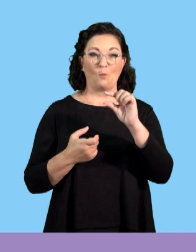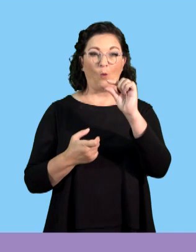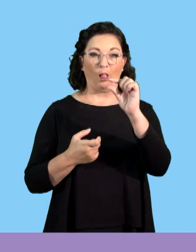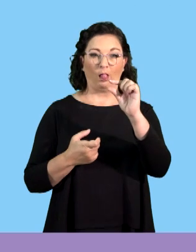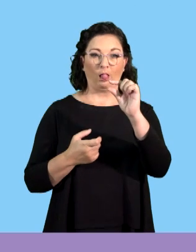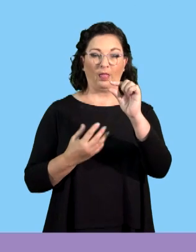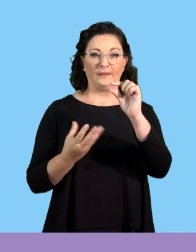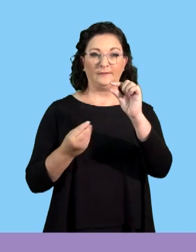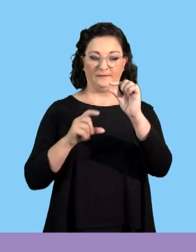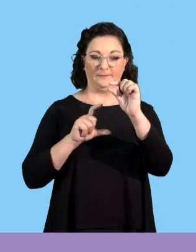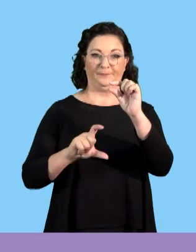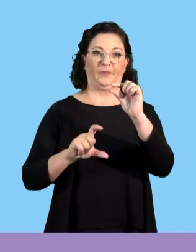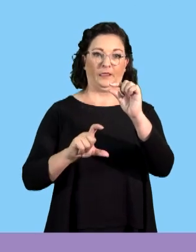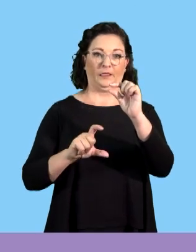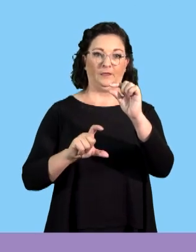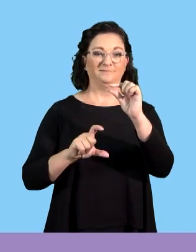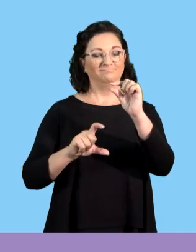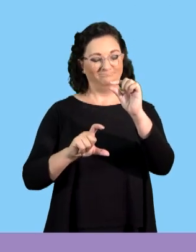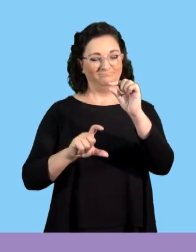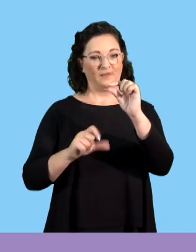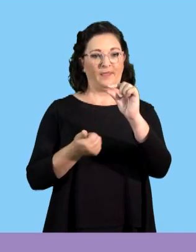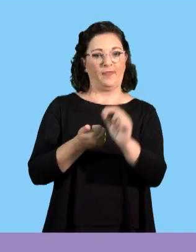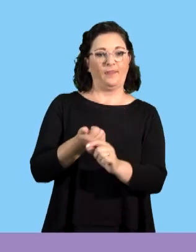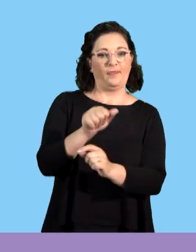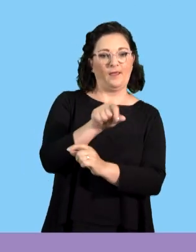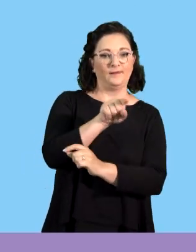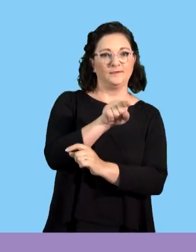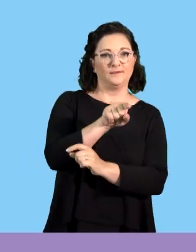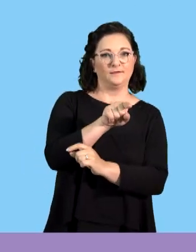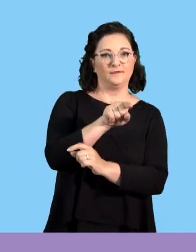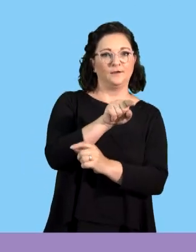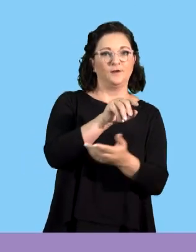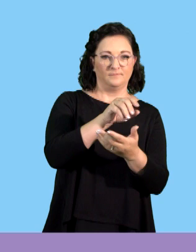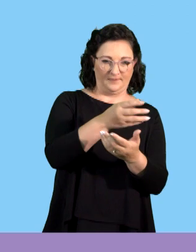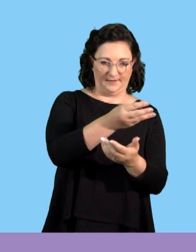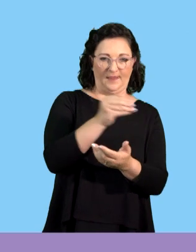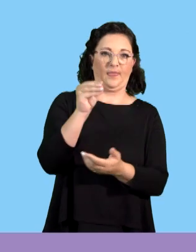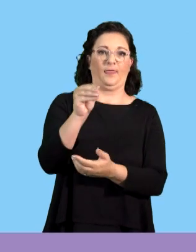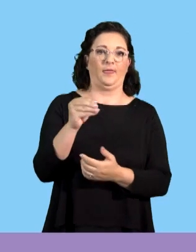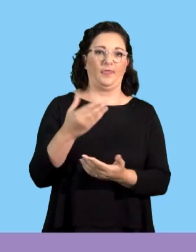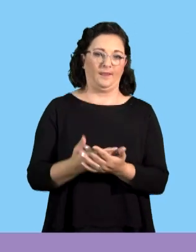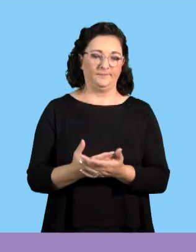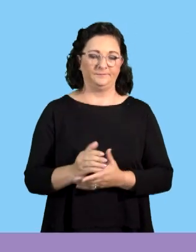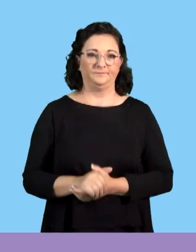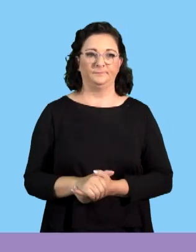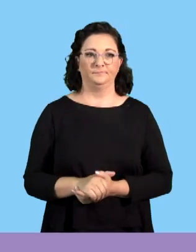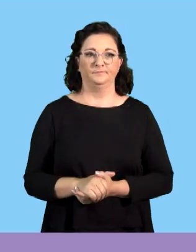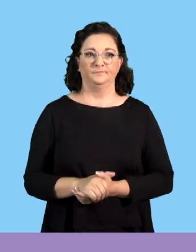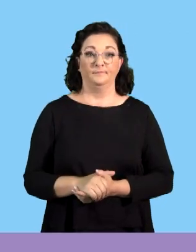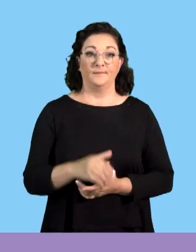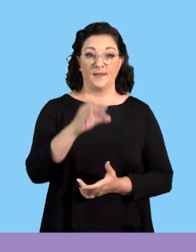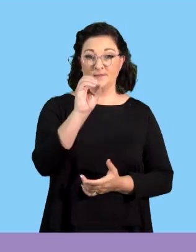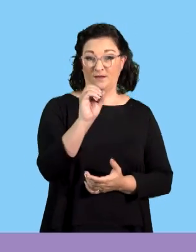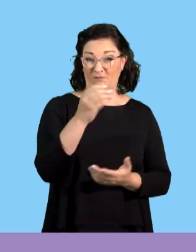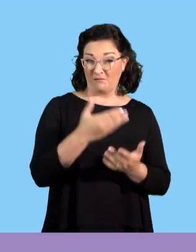from is smaller than the one you are subtracting with, then you go and take from the previous one. Let's